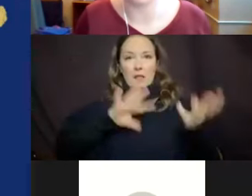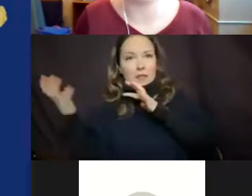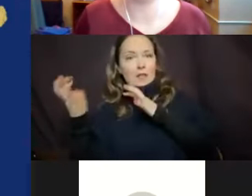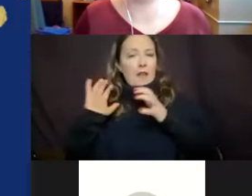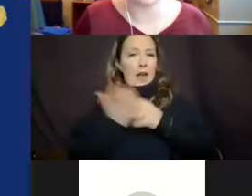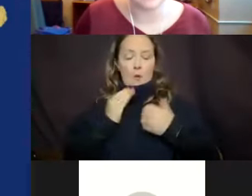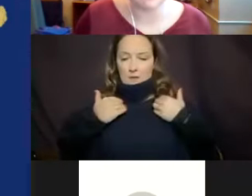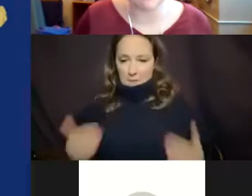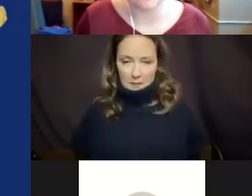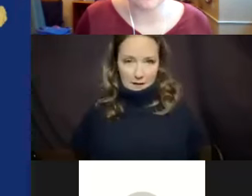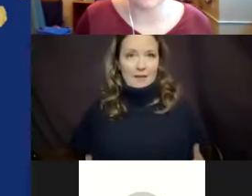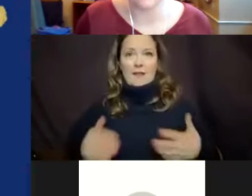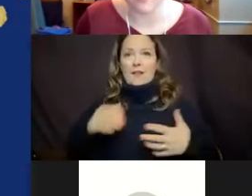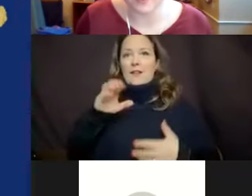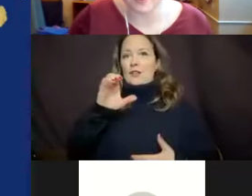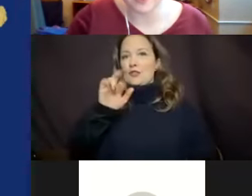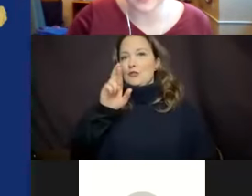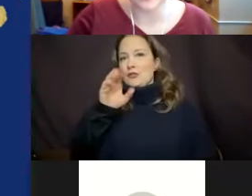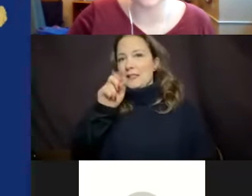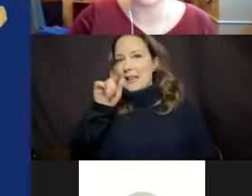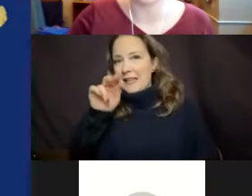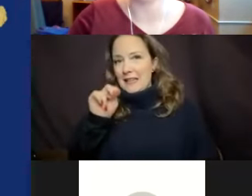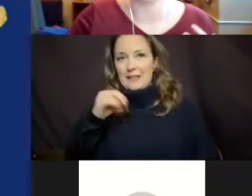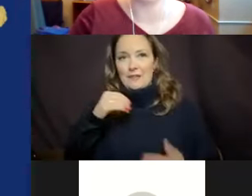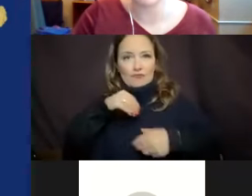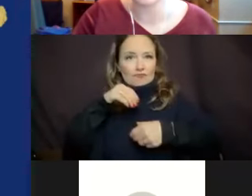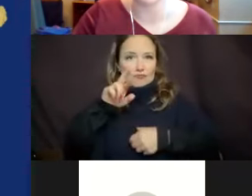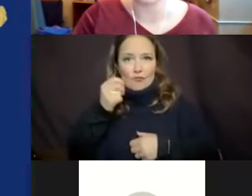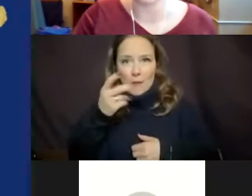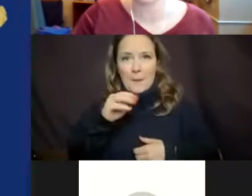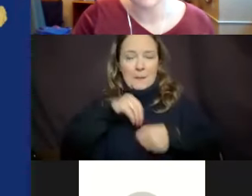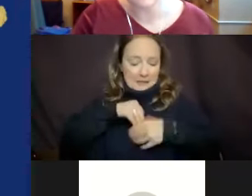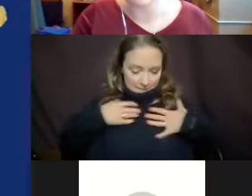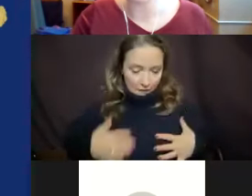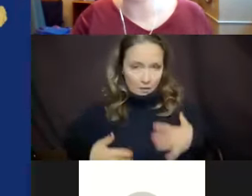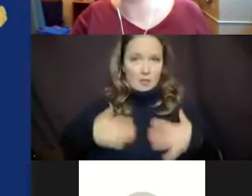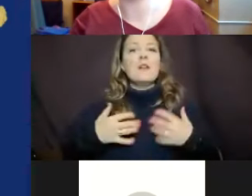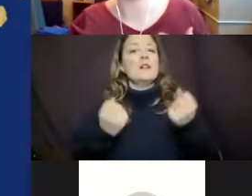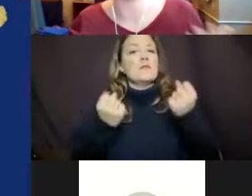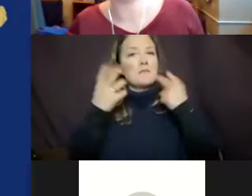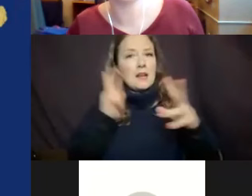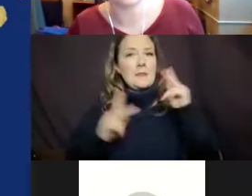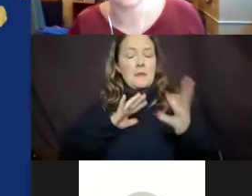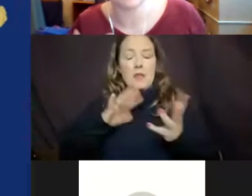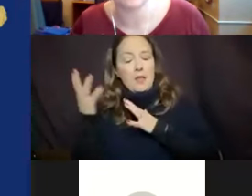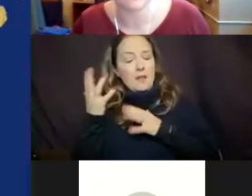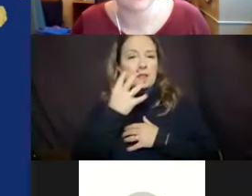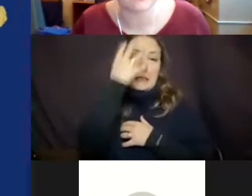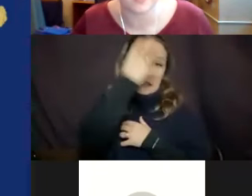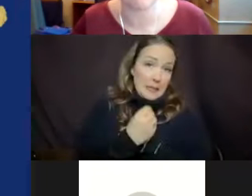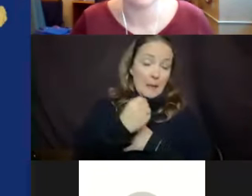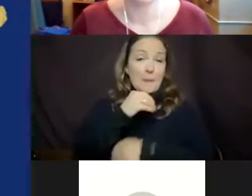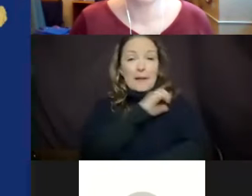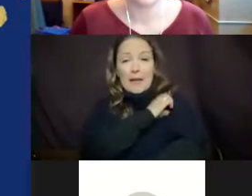rhythm. So many people, myself included, experience disruptions in our sleep schedule and in our energy level during